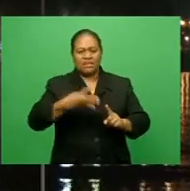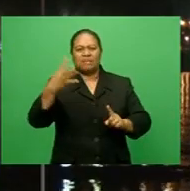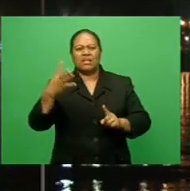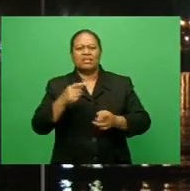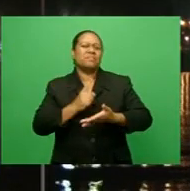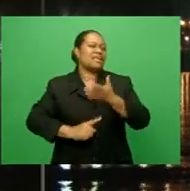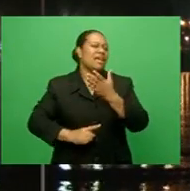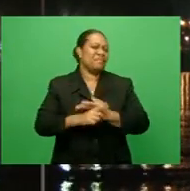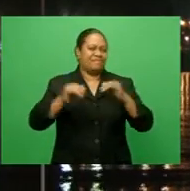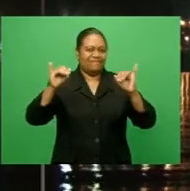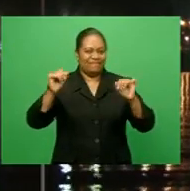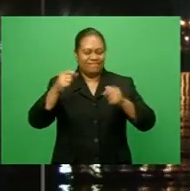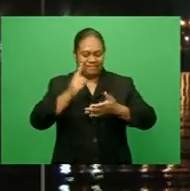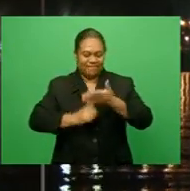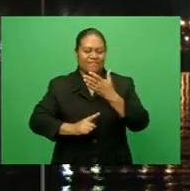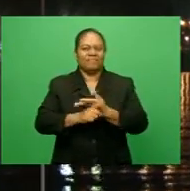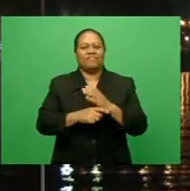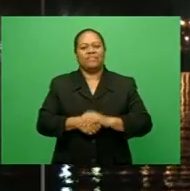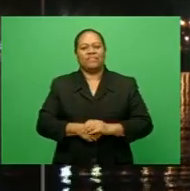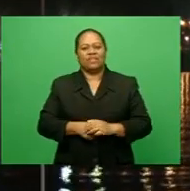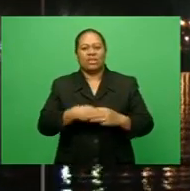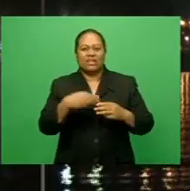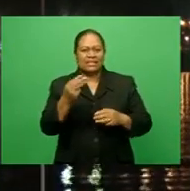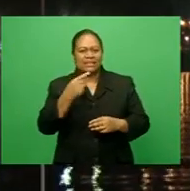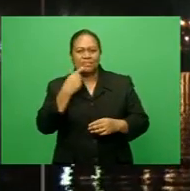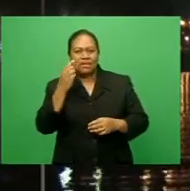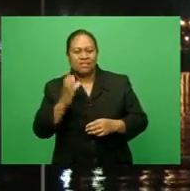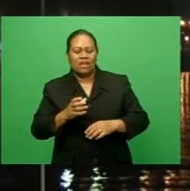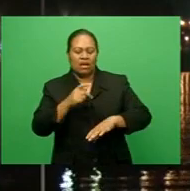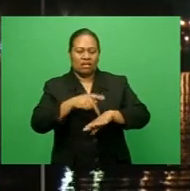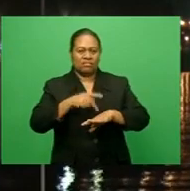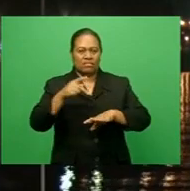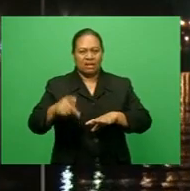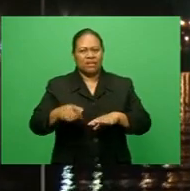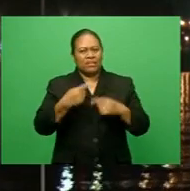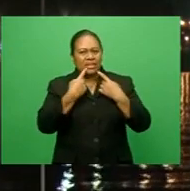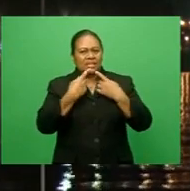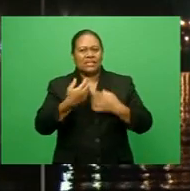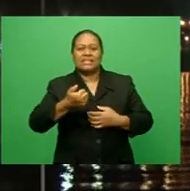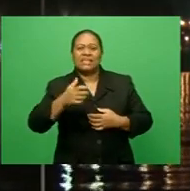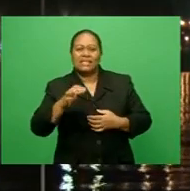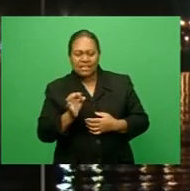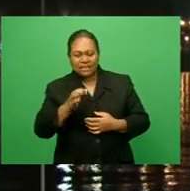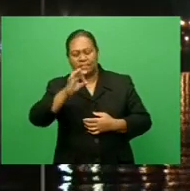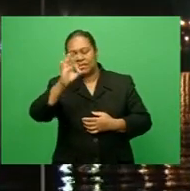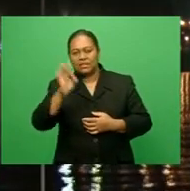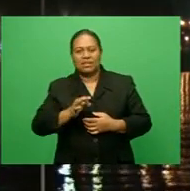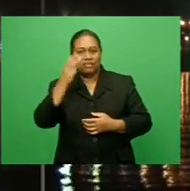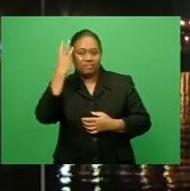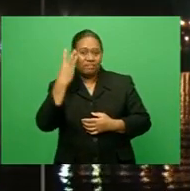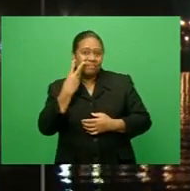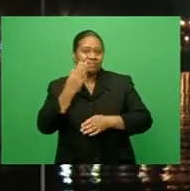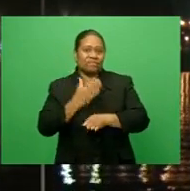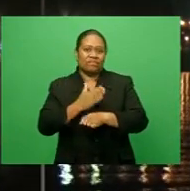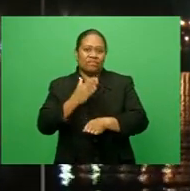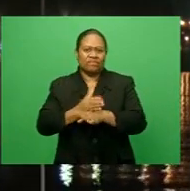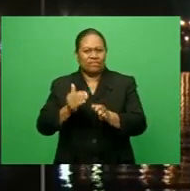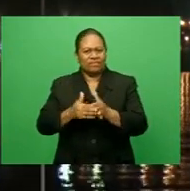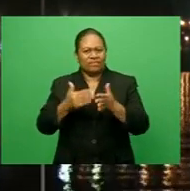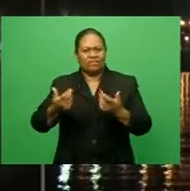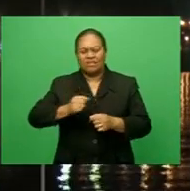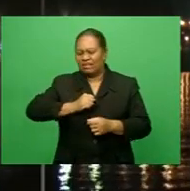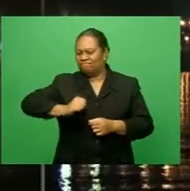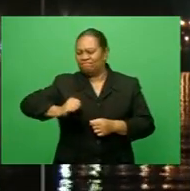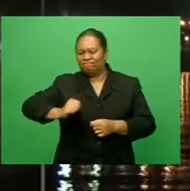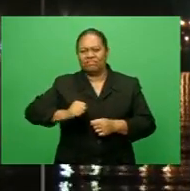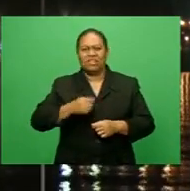in the country. Speaker of Parliament Ratu Ipeli Nailatika says 60% of female sex workers surveyed in Fiji reported avoiding